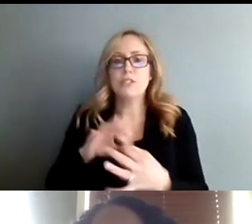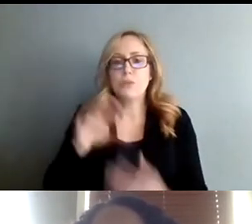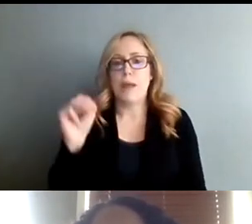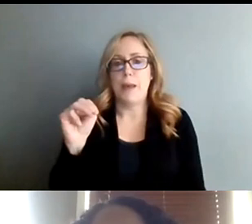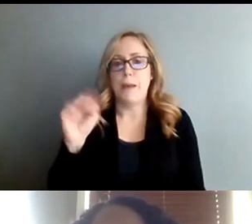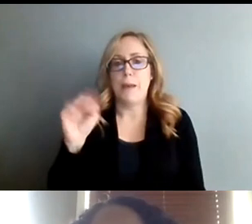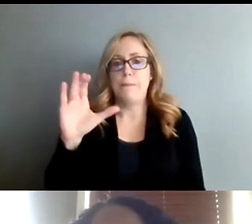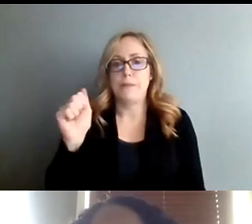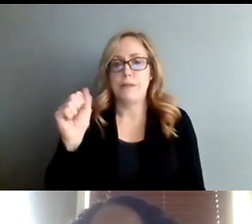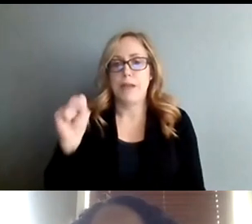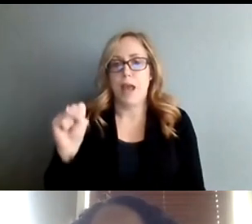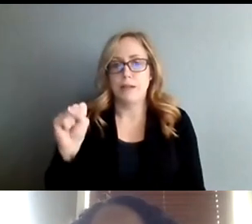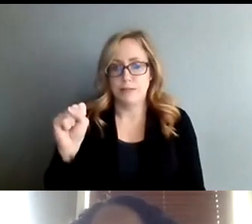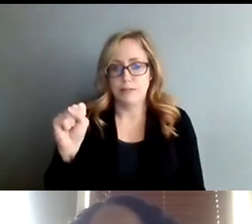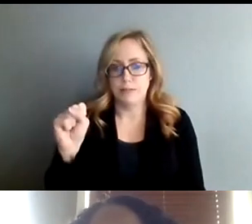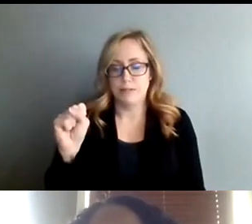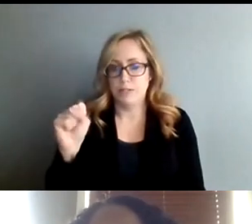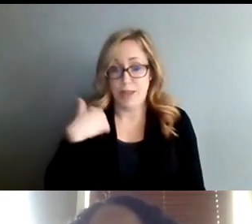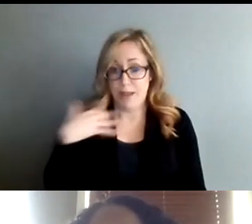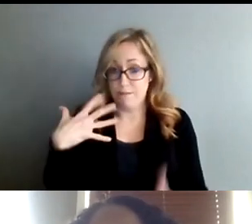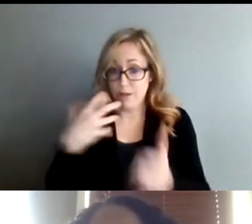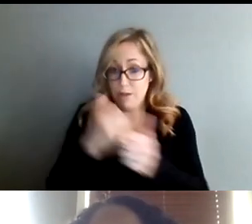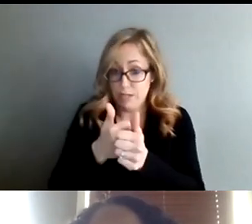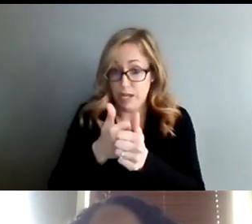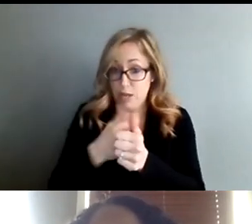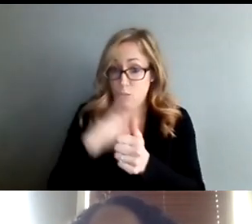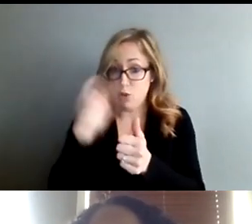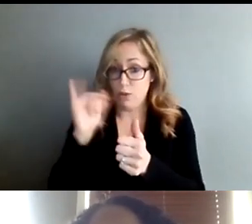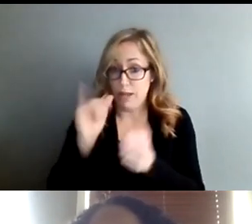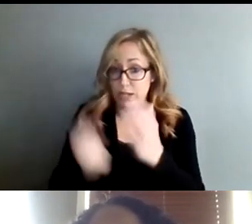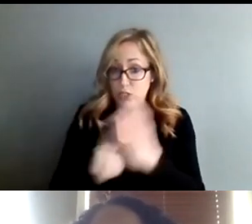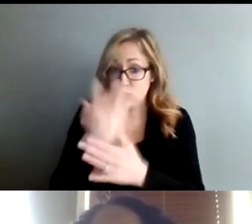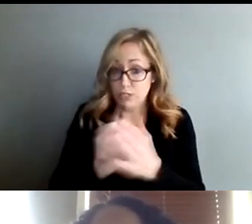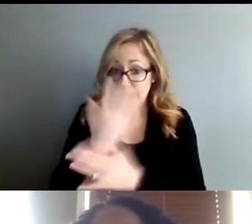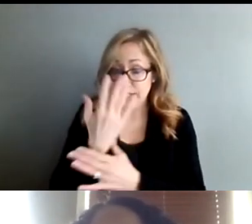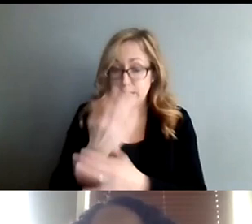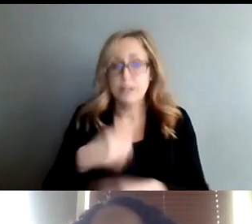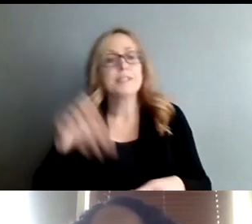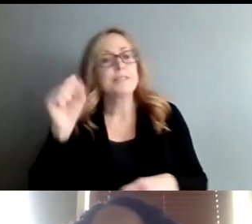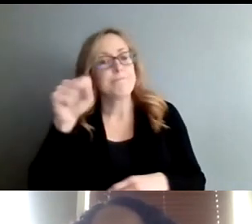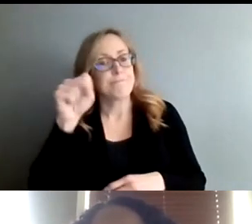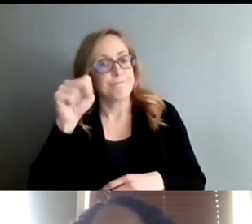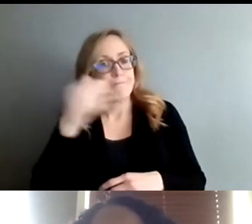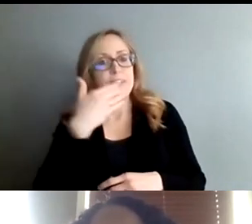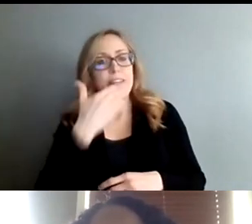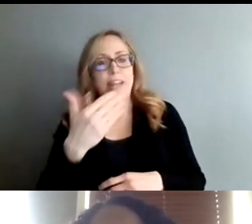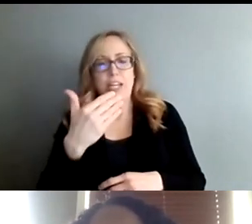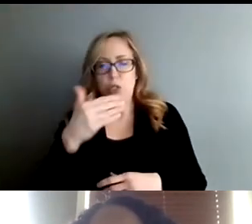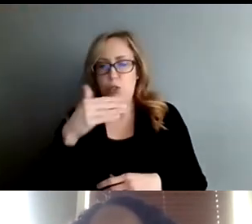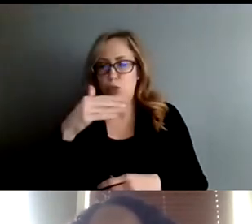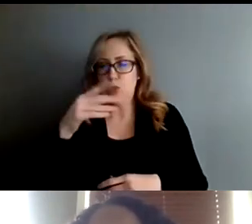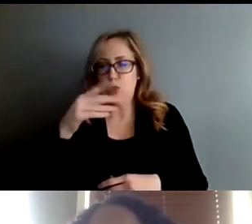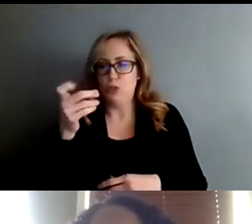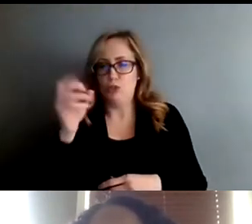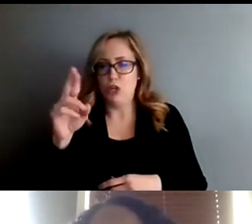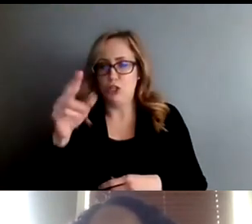update about what MCAS testing will be like this spring. Yeah, thank you. Dr. Guillory, can you share the details